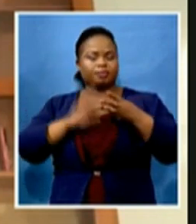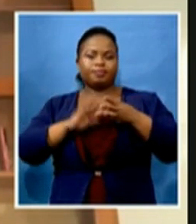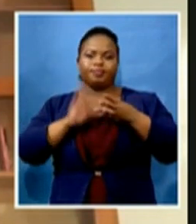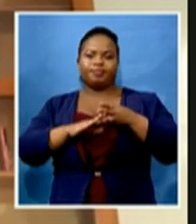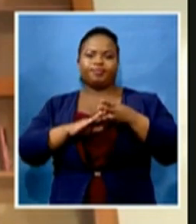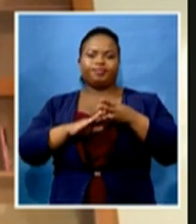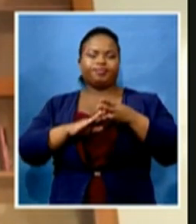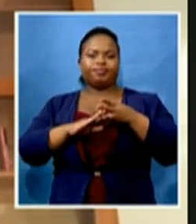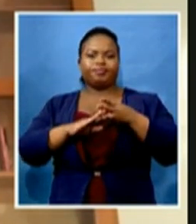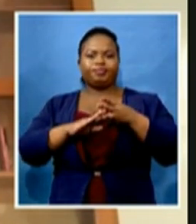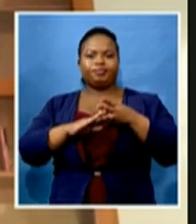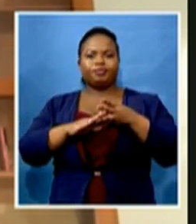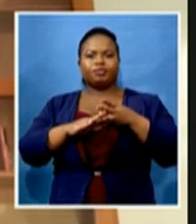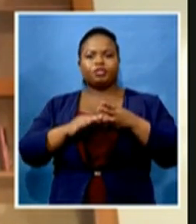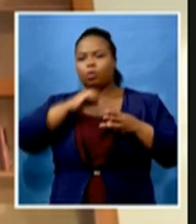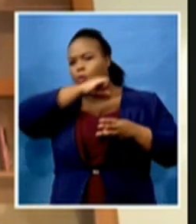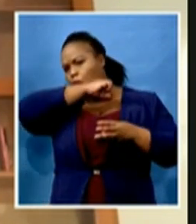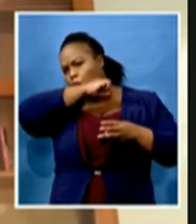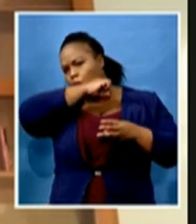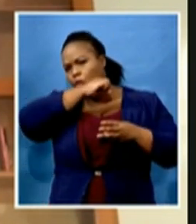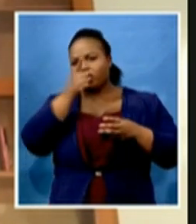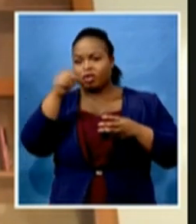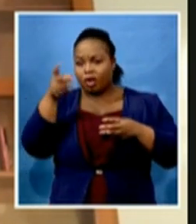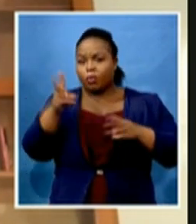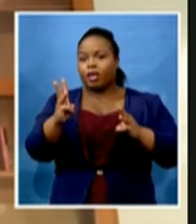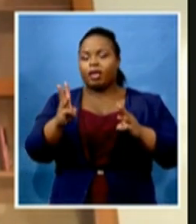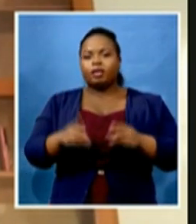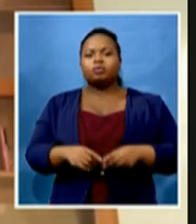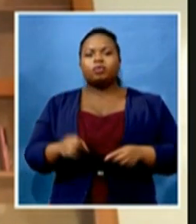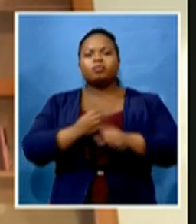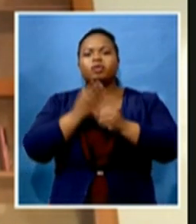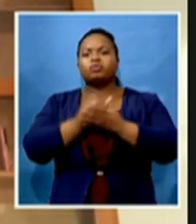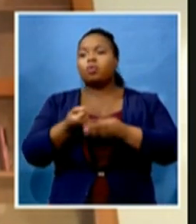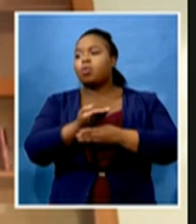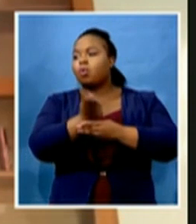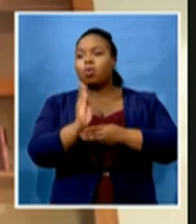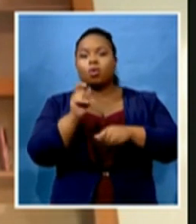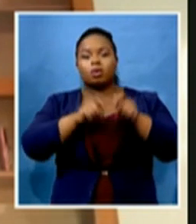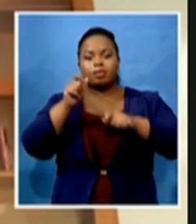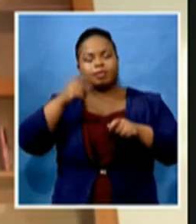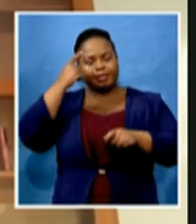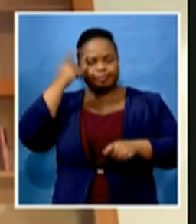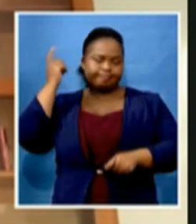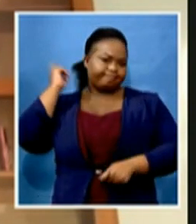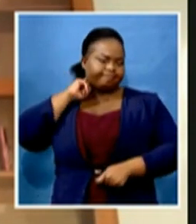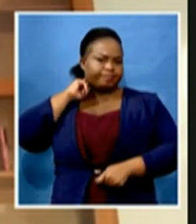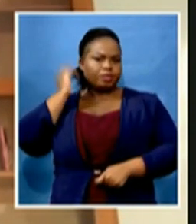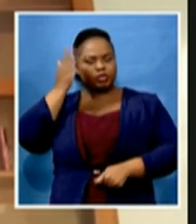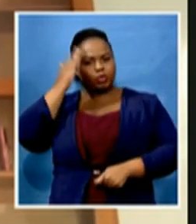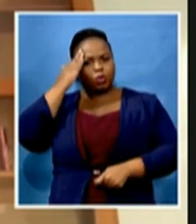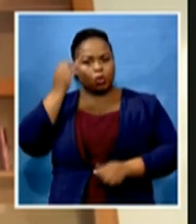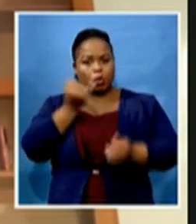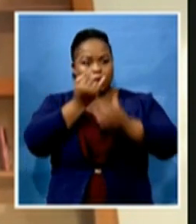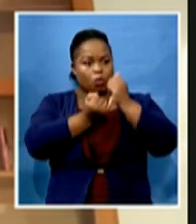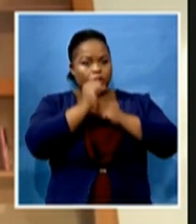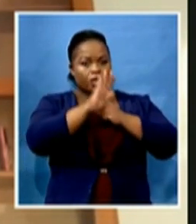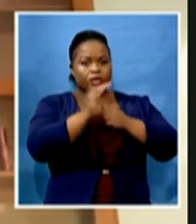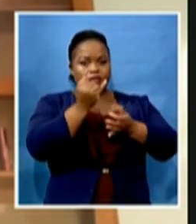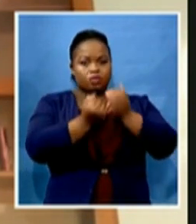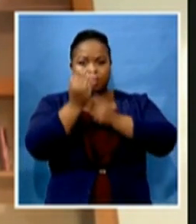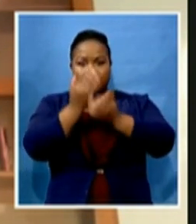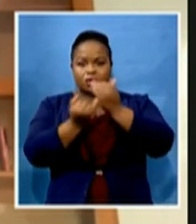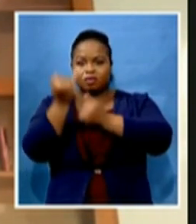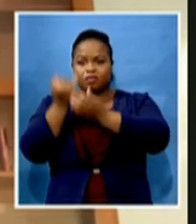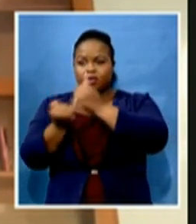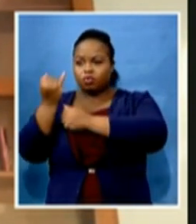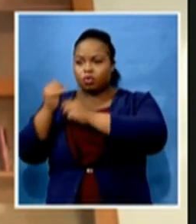and ensuring that everybody is conscious of their individual roles as the ones who must actually make sure that we limit